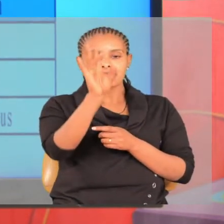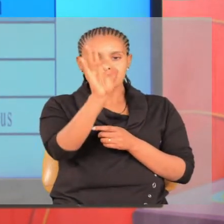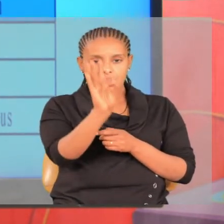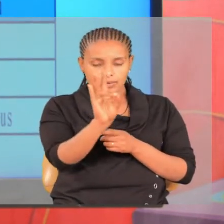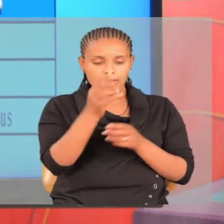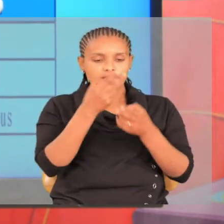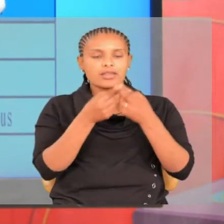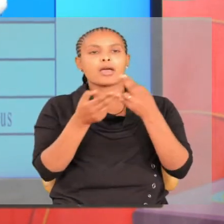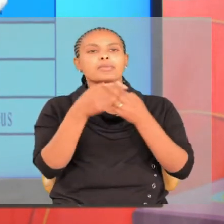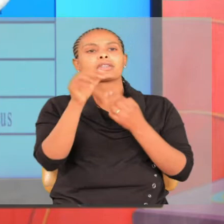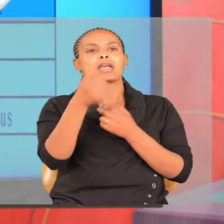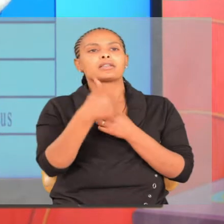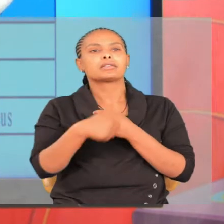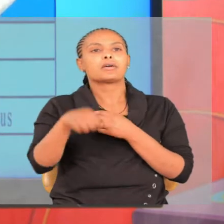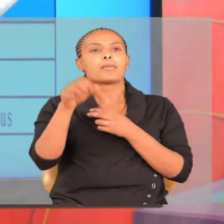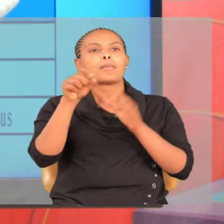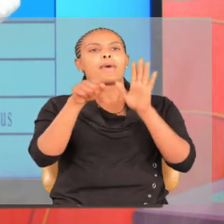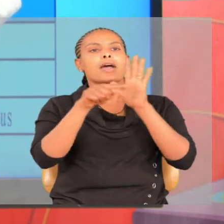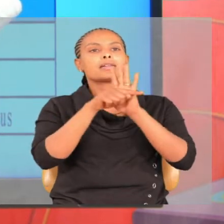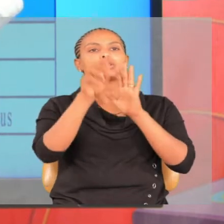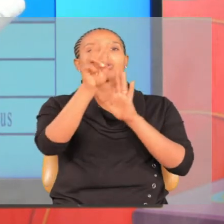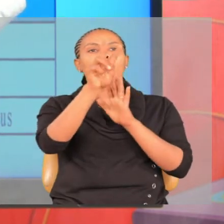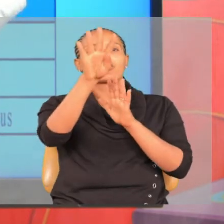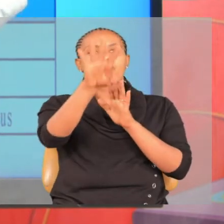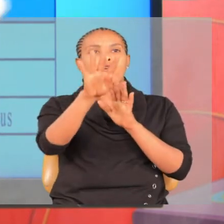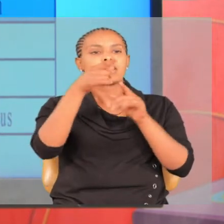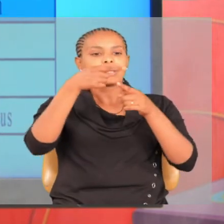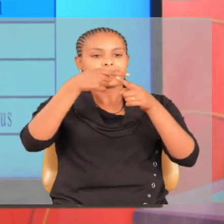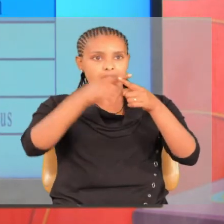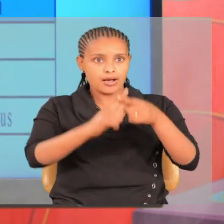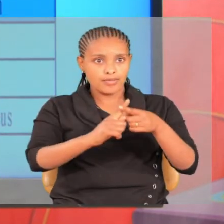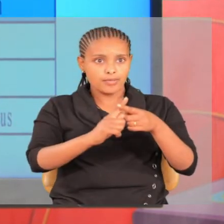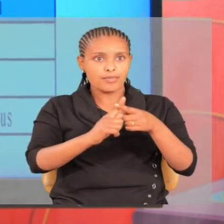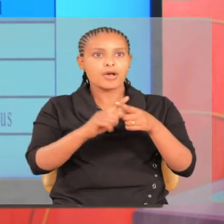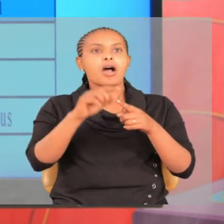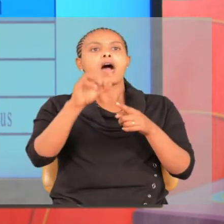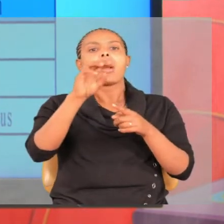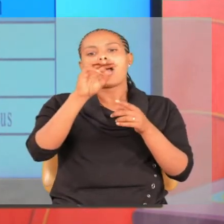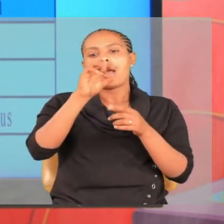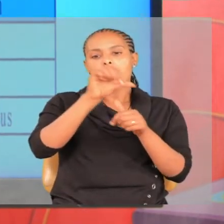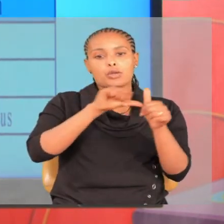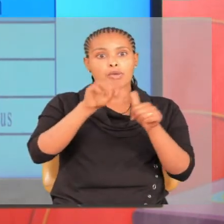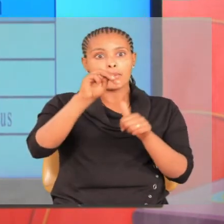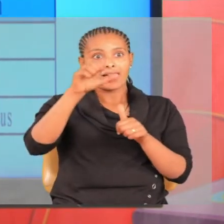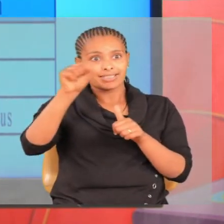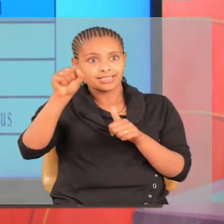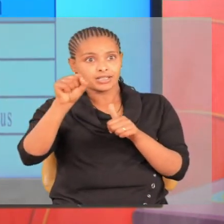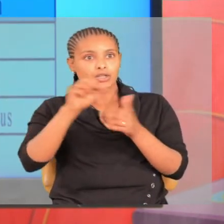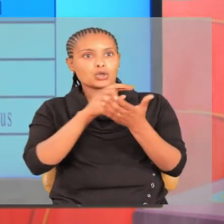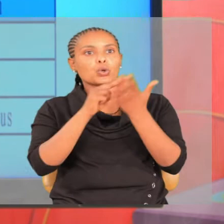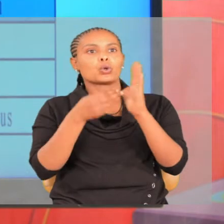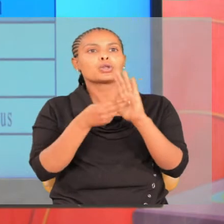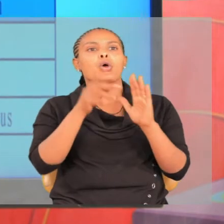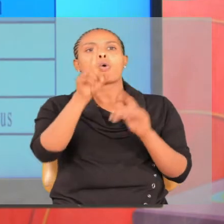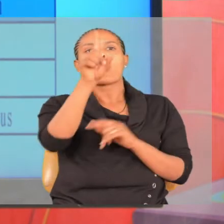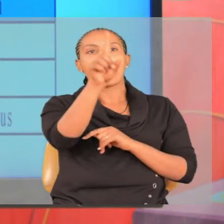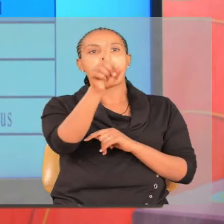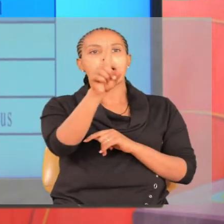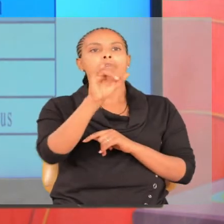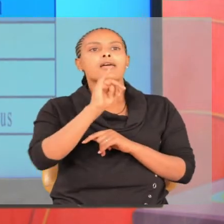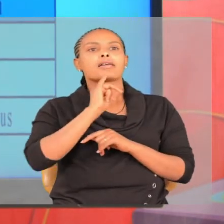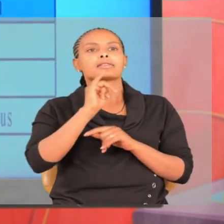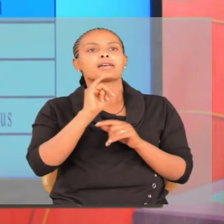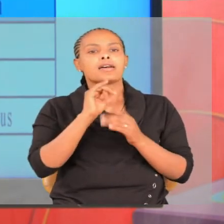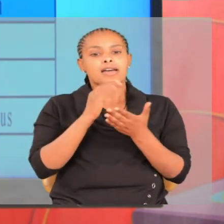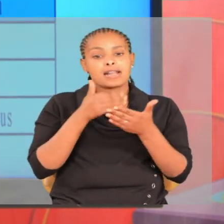1.673 times 10 raised to minus 24 gram. In atomic mass unit is 1.